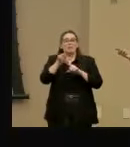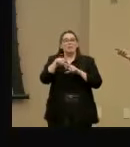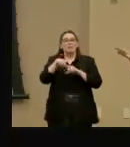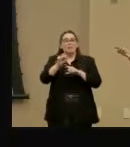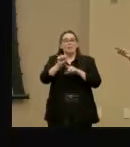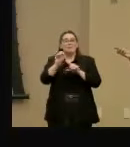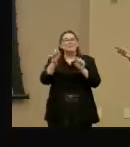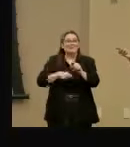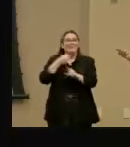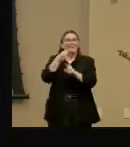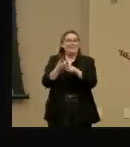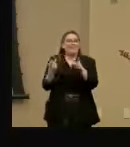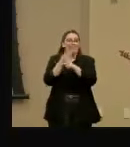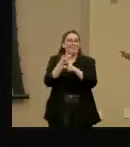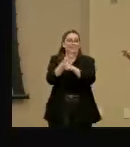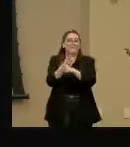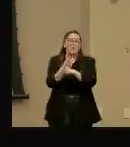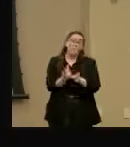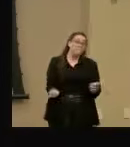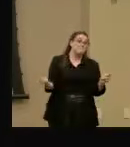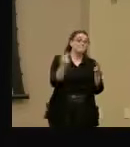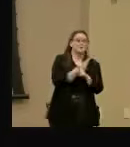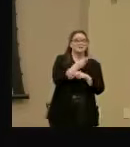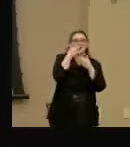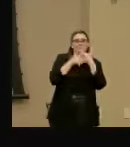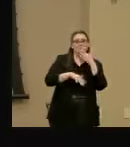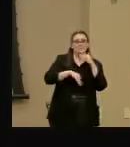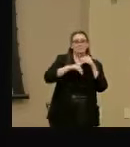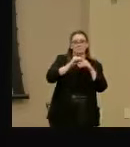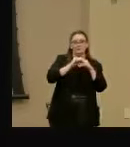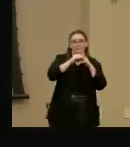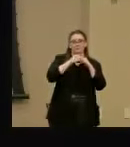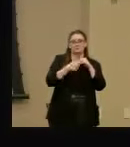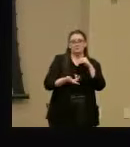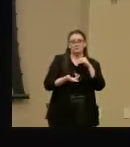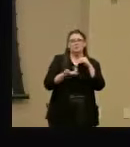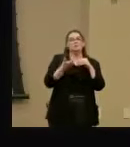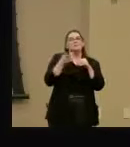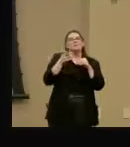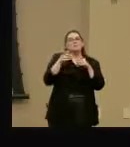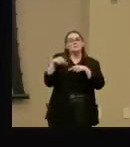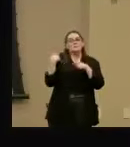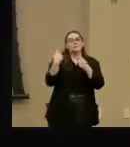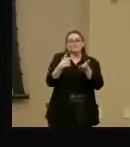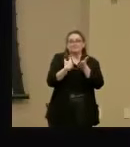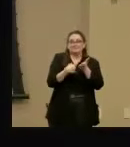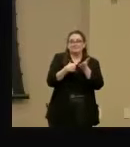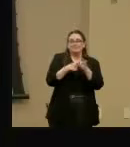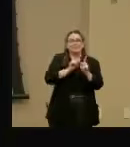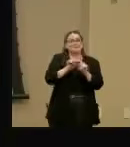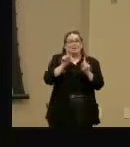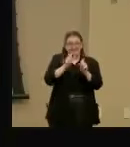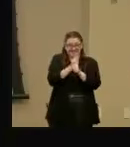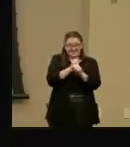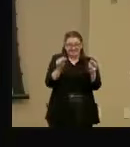lupus, or in this case, blood clots. Both of these have been a little bit debated over time, but to be extra,